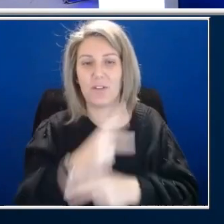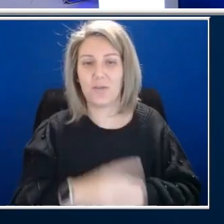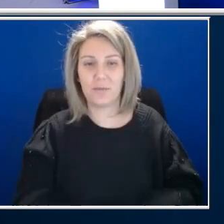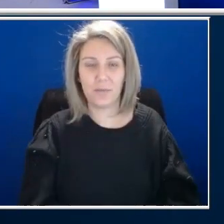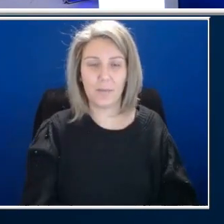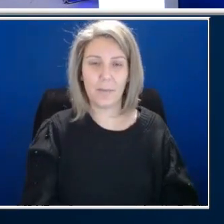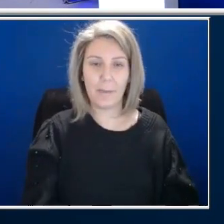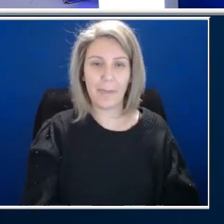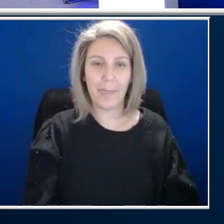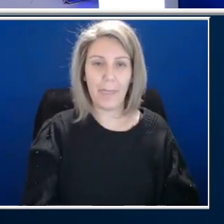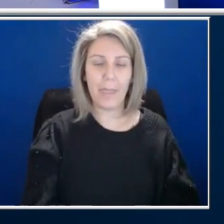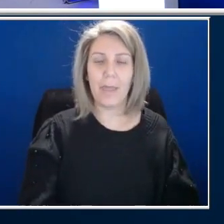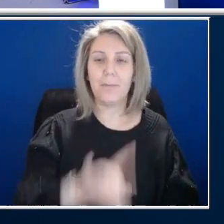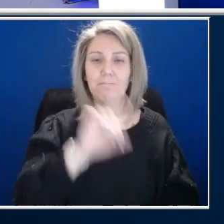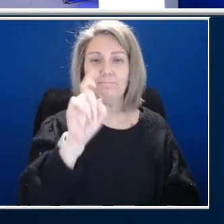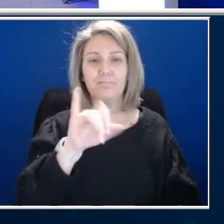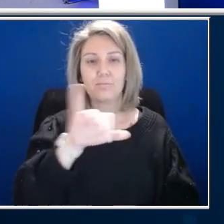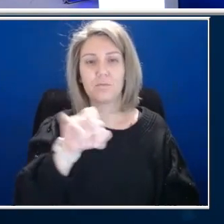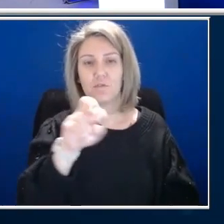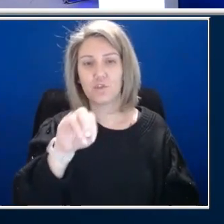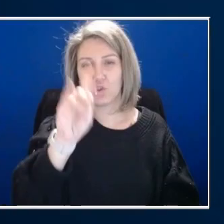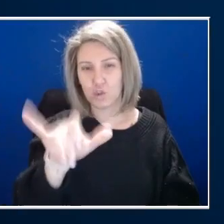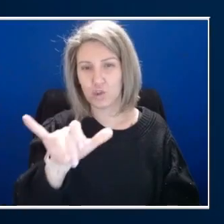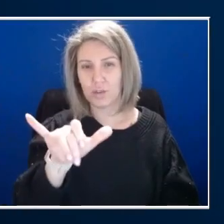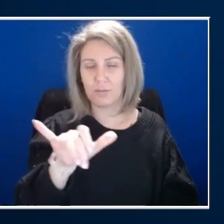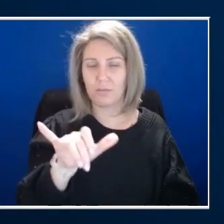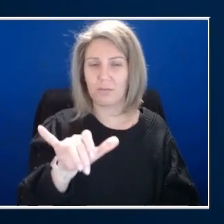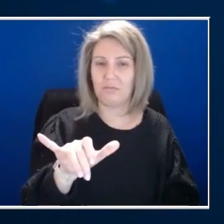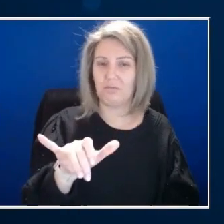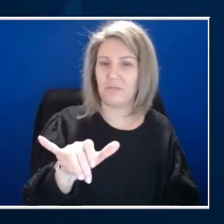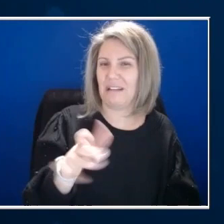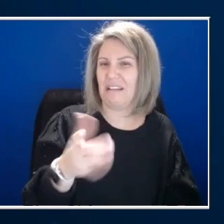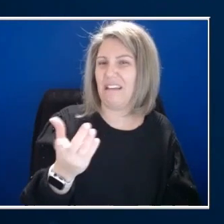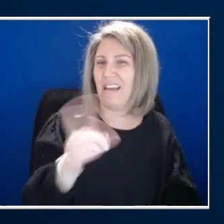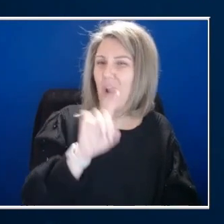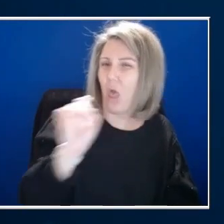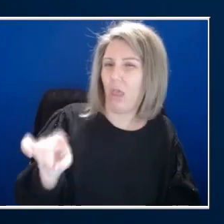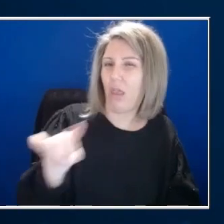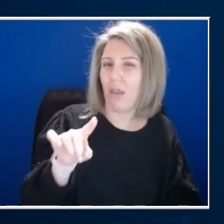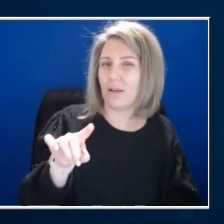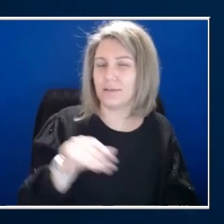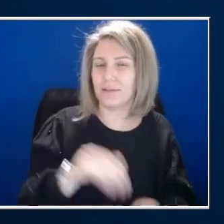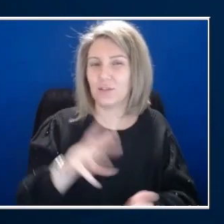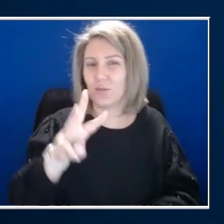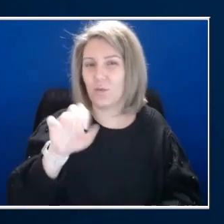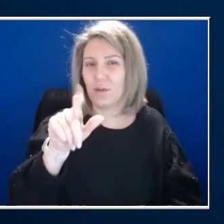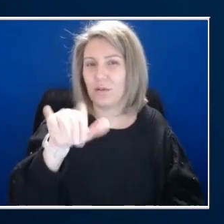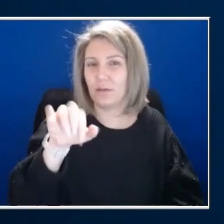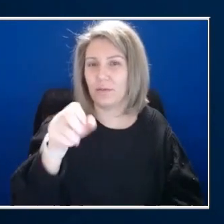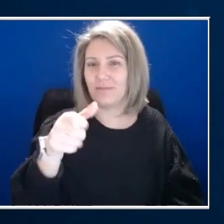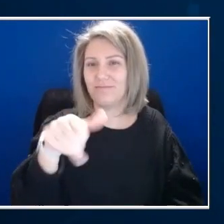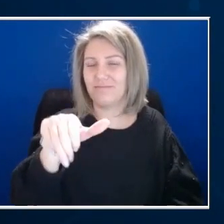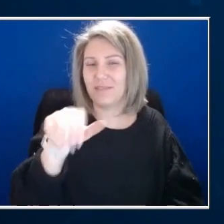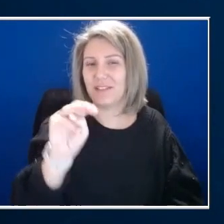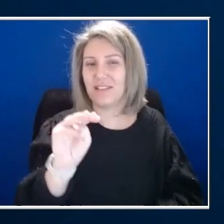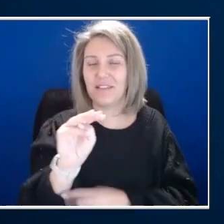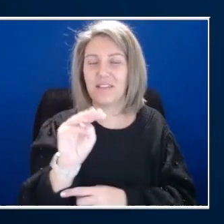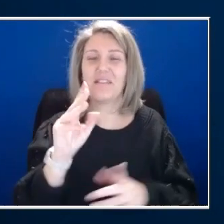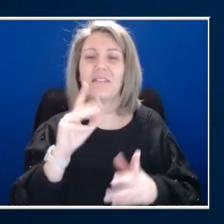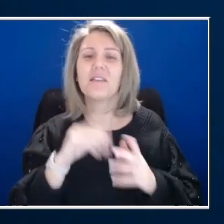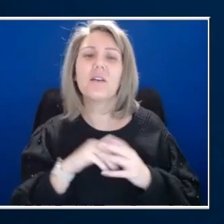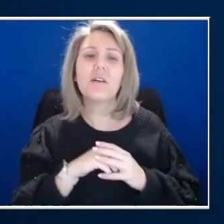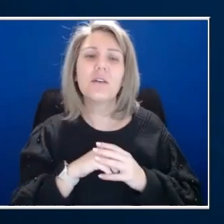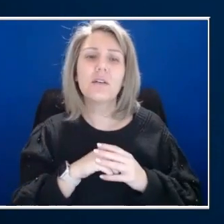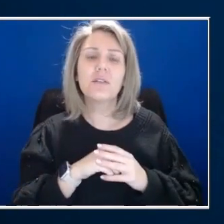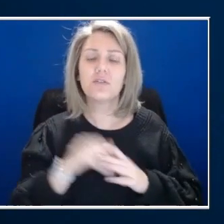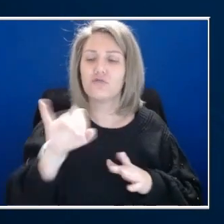from Jeremy, and I'll give this to Dr. Williamson, and we touched on this, but I think we just kind of brought up a really good topic. Jeremy wants to know, what's